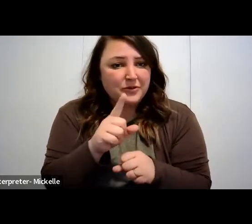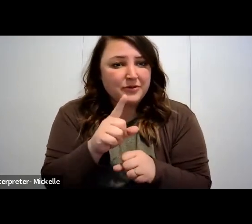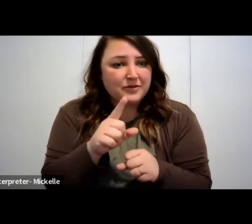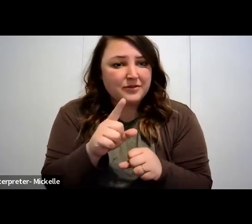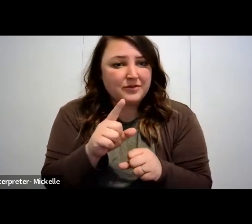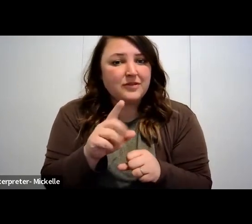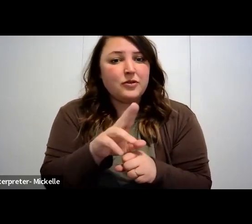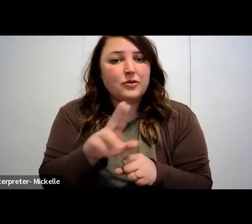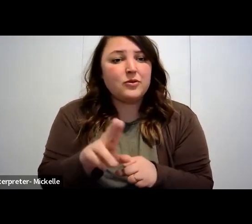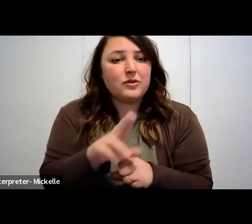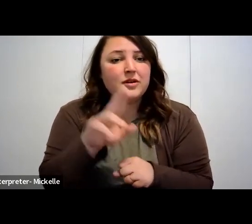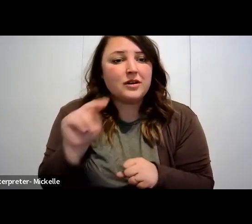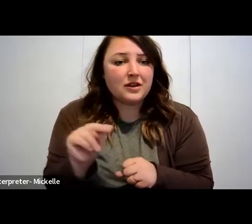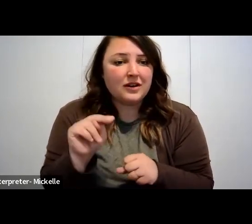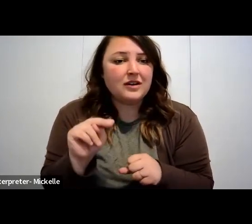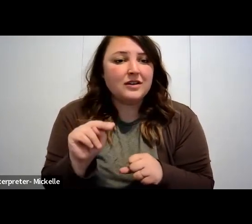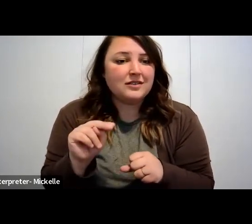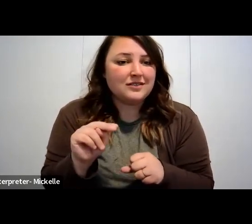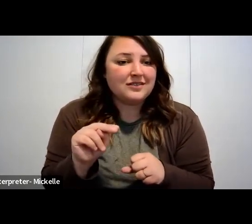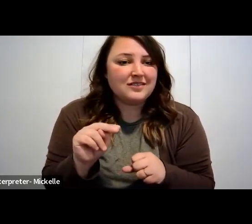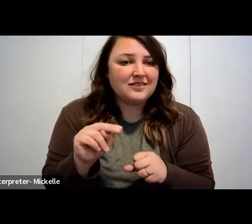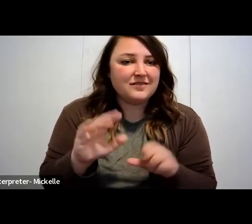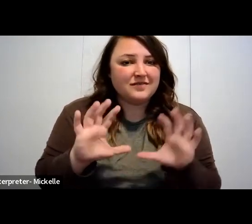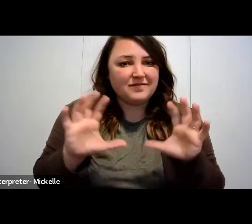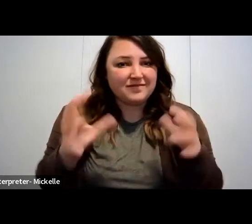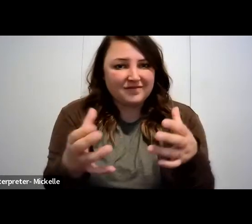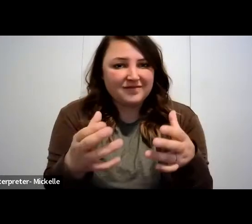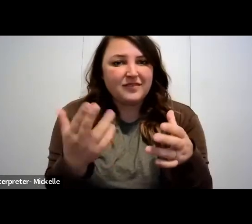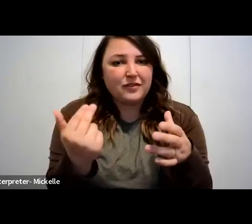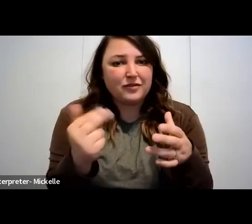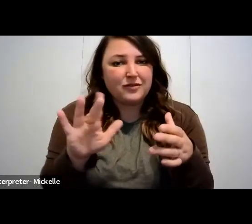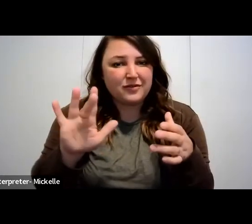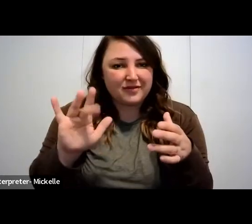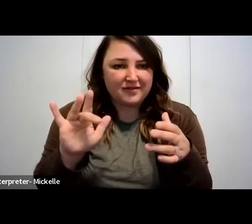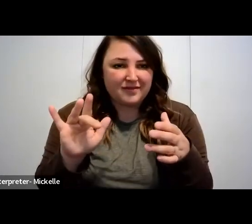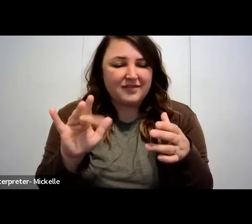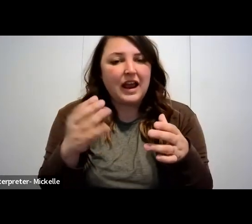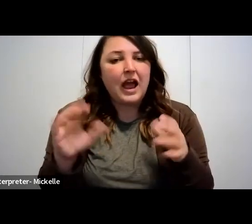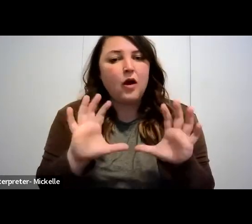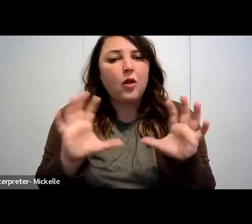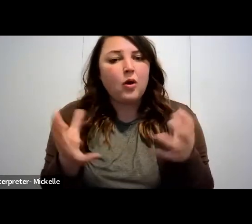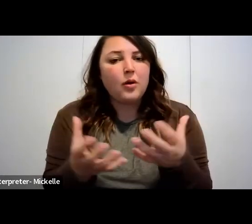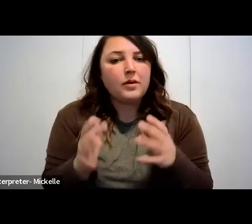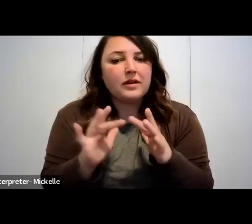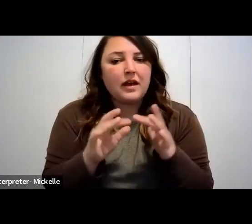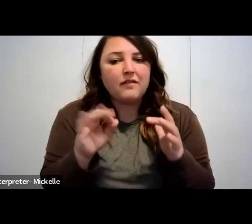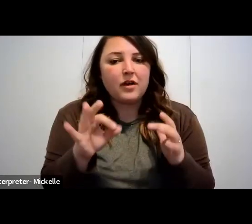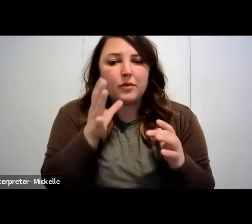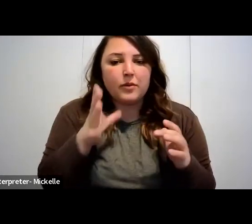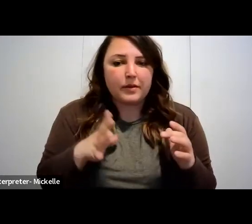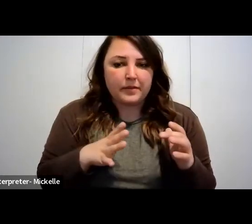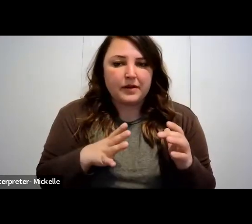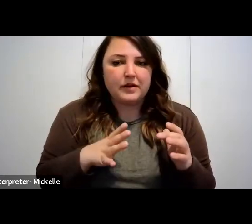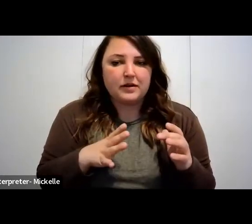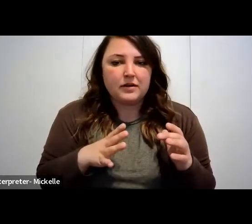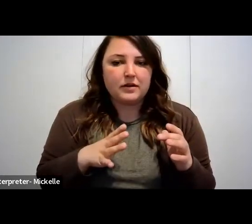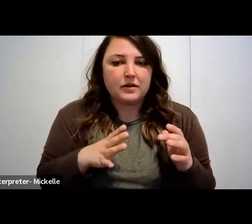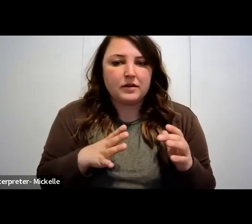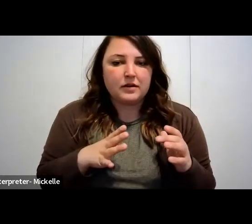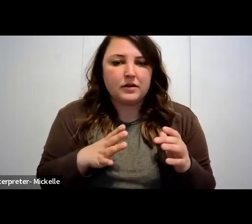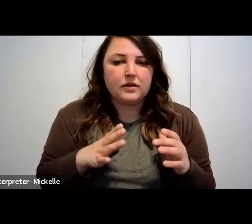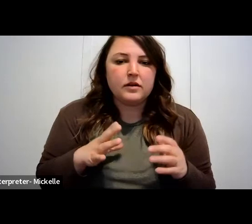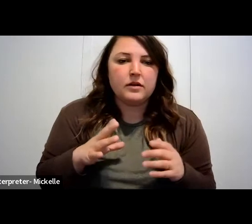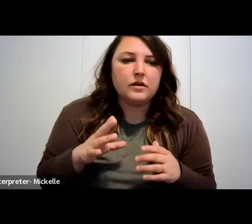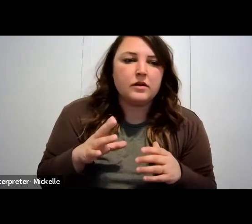Security Council Resolution 1325 and the Global Network of Women Peace Builders Hi, Irina, agenda. we can't hear you. Irina,